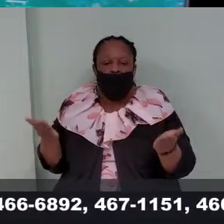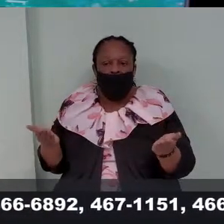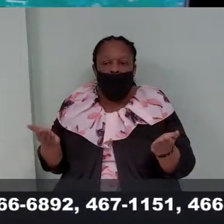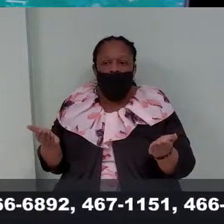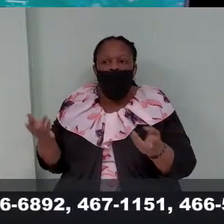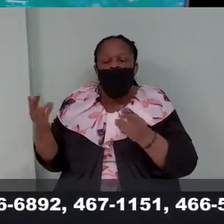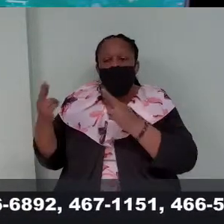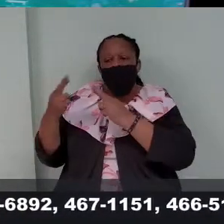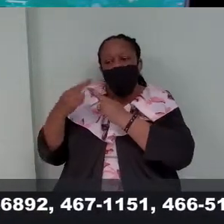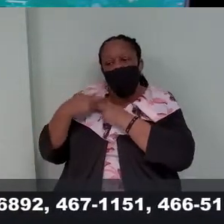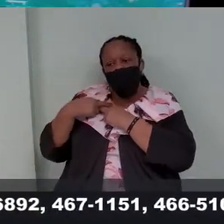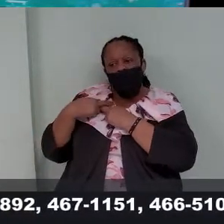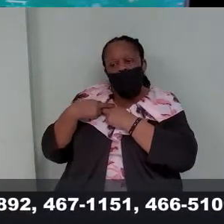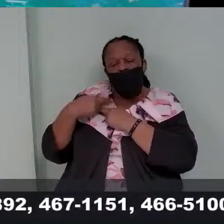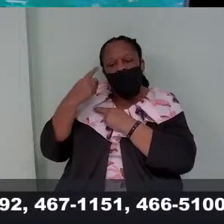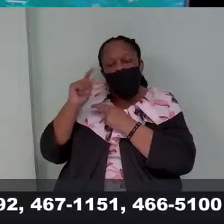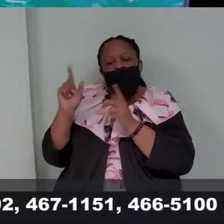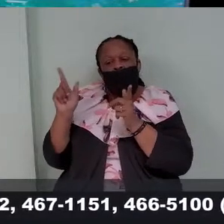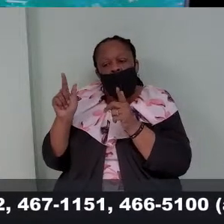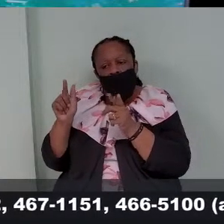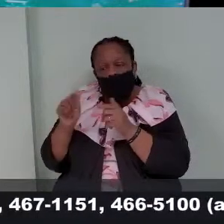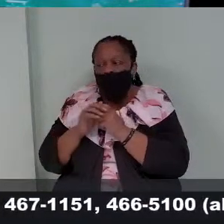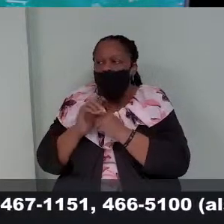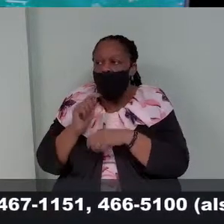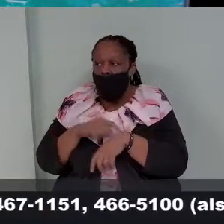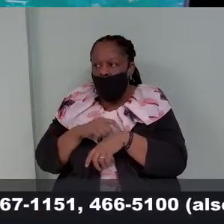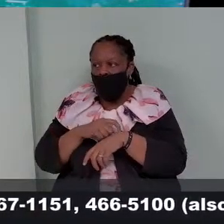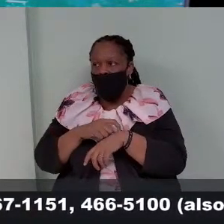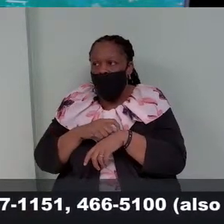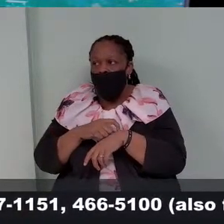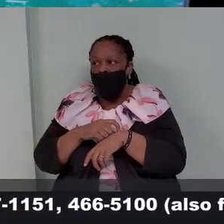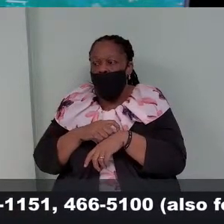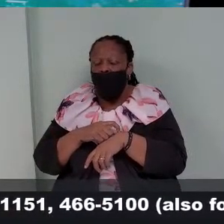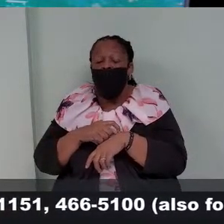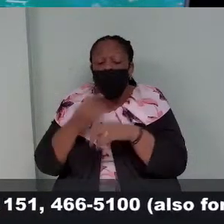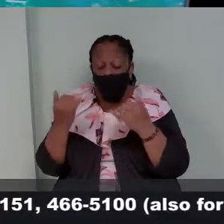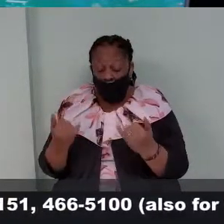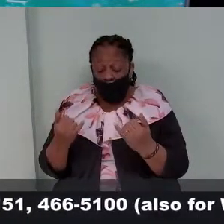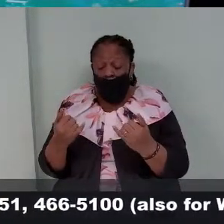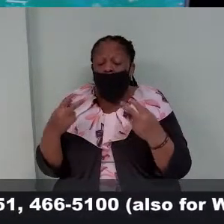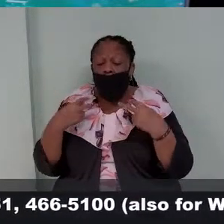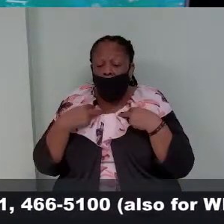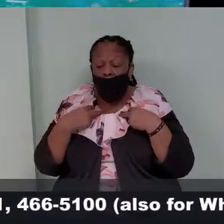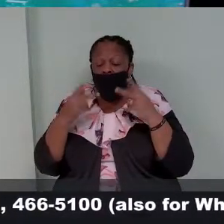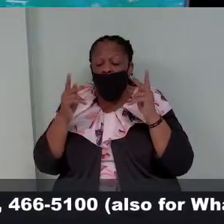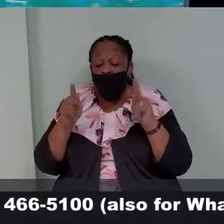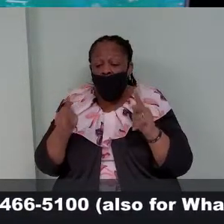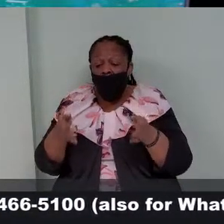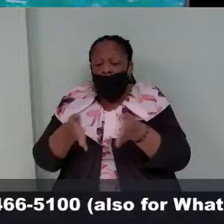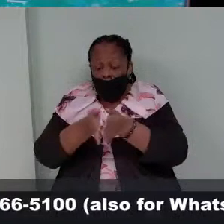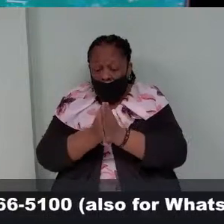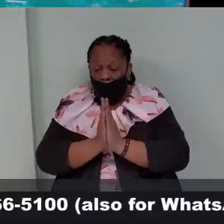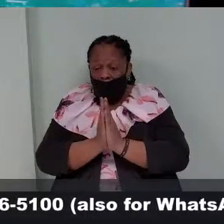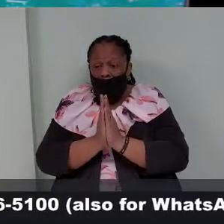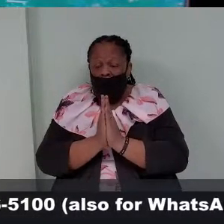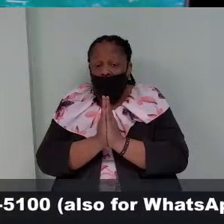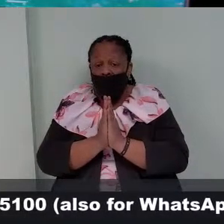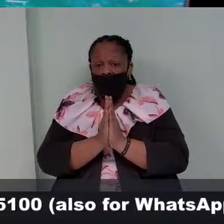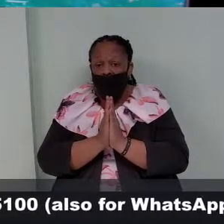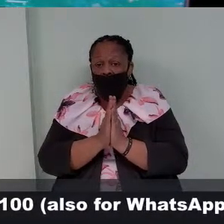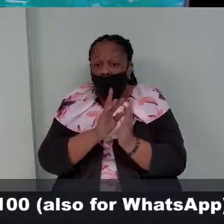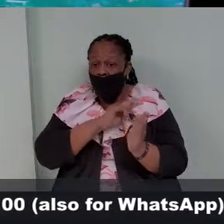Presently in St. Kitts and Nevis, we are reviewing a request by the Royal Caribbean Cruise Line for 2 of